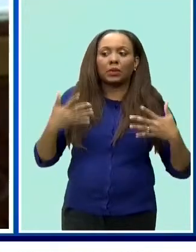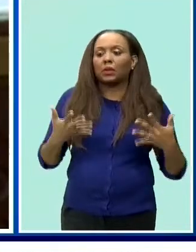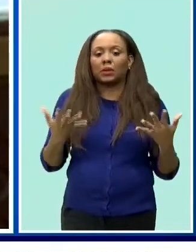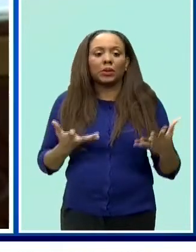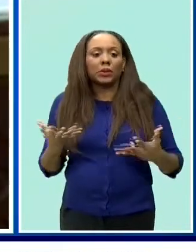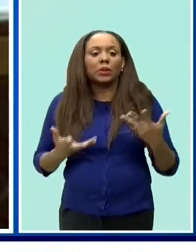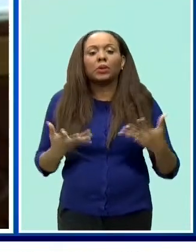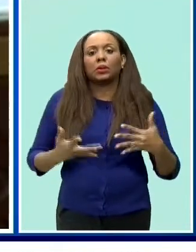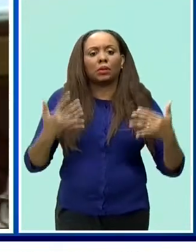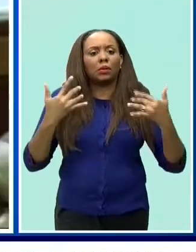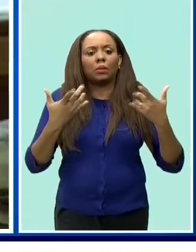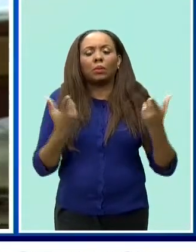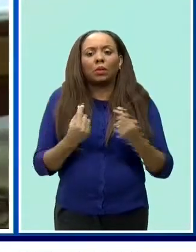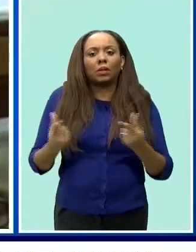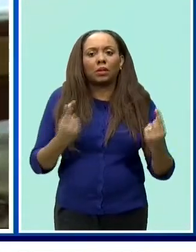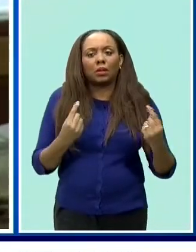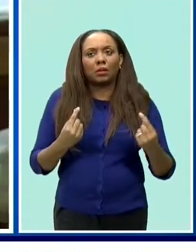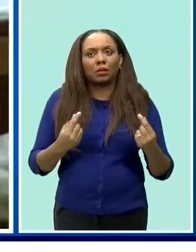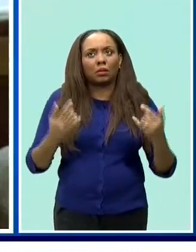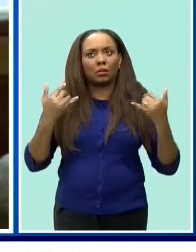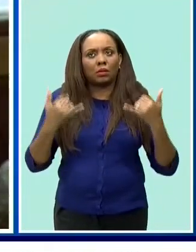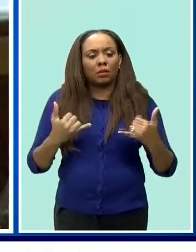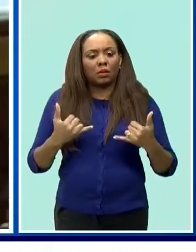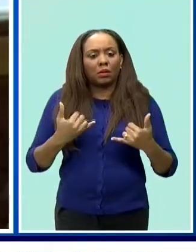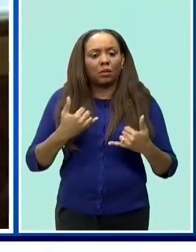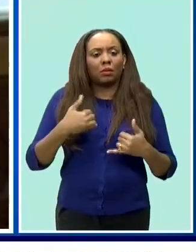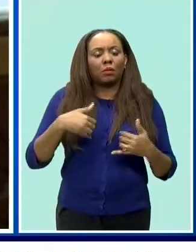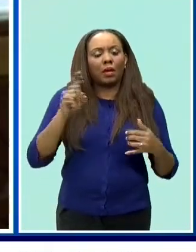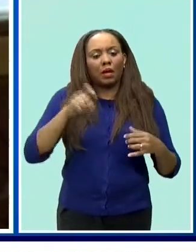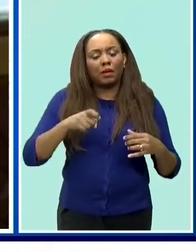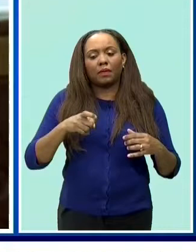to PPPs, private